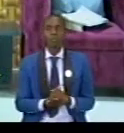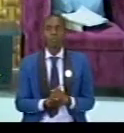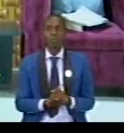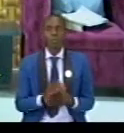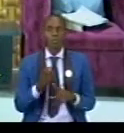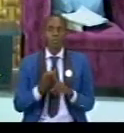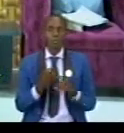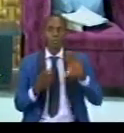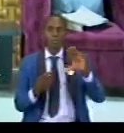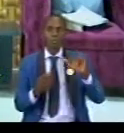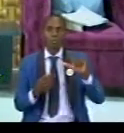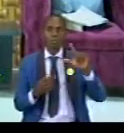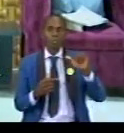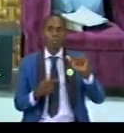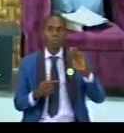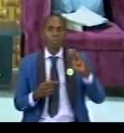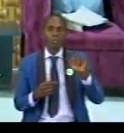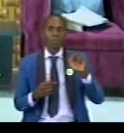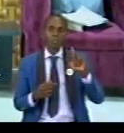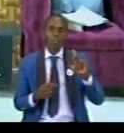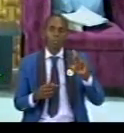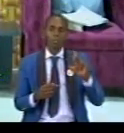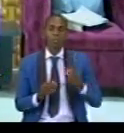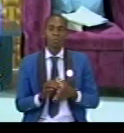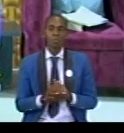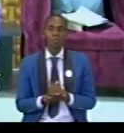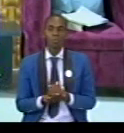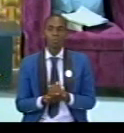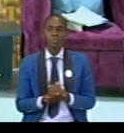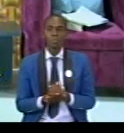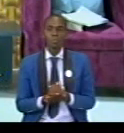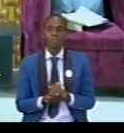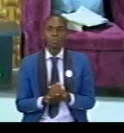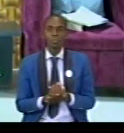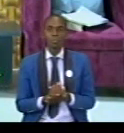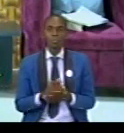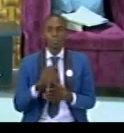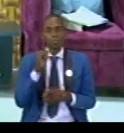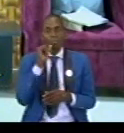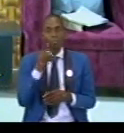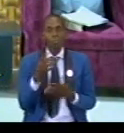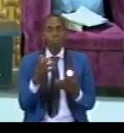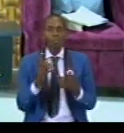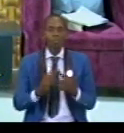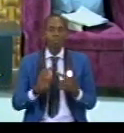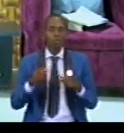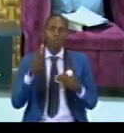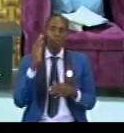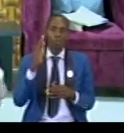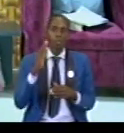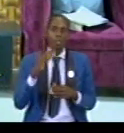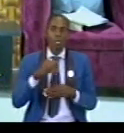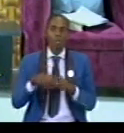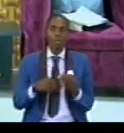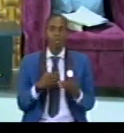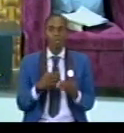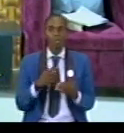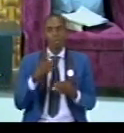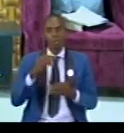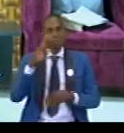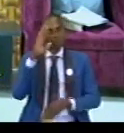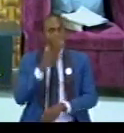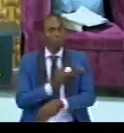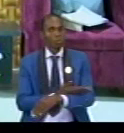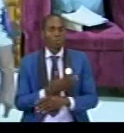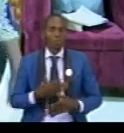in Calabar here, across River States. I want to testify the goodness of God in the life of this my son.